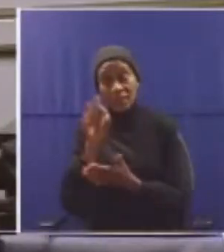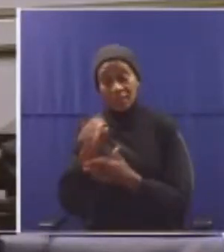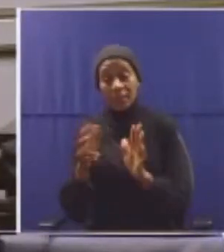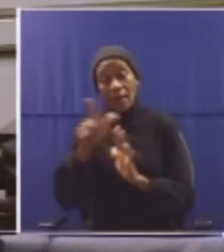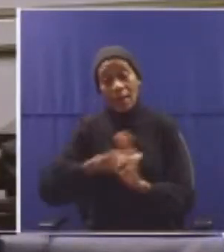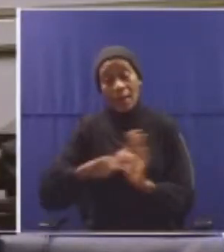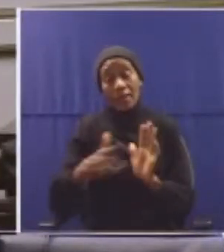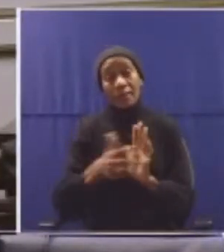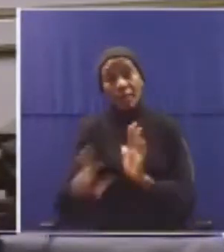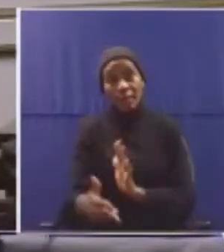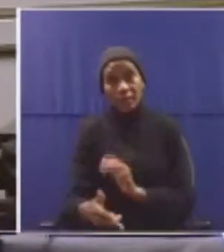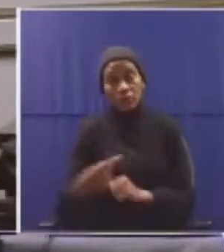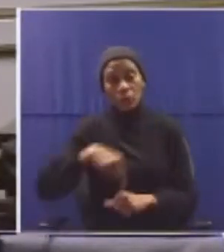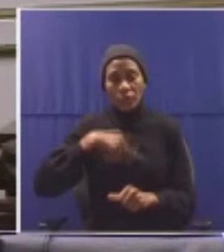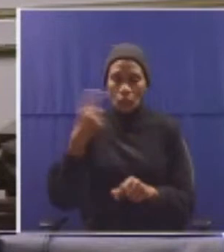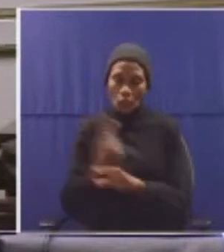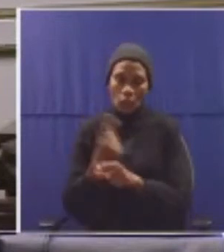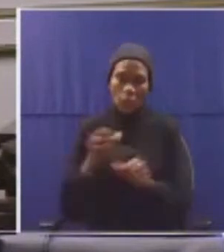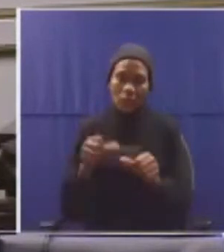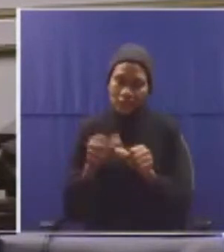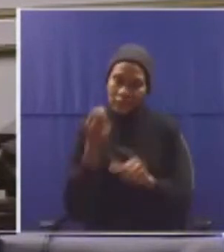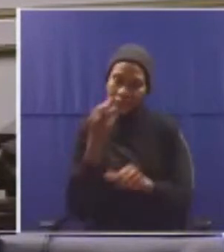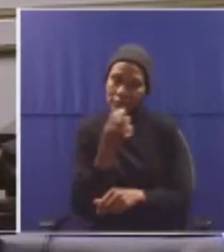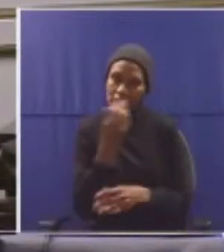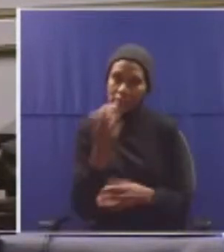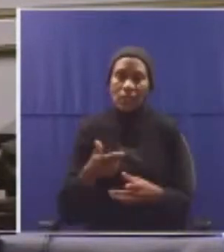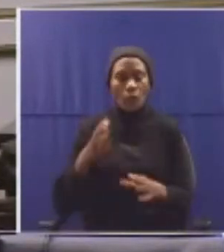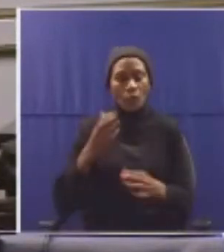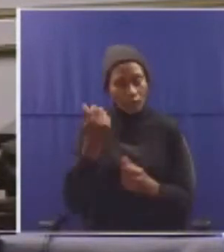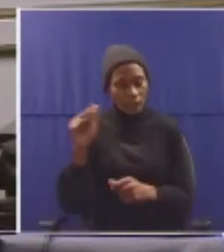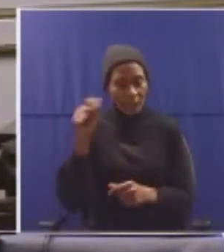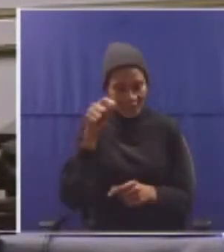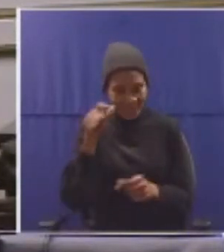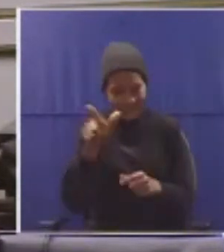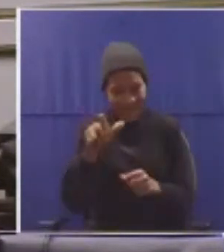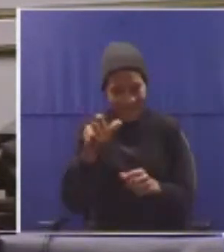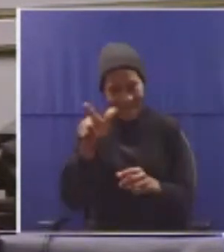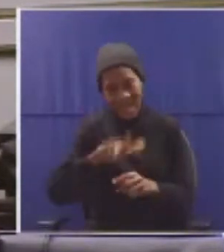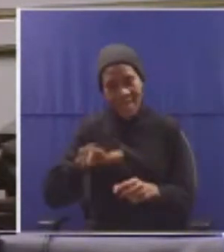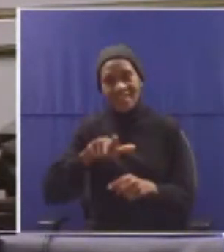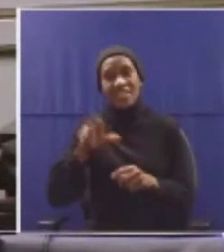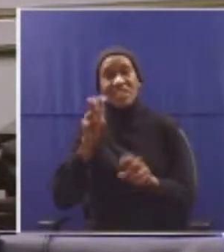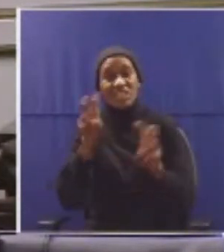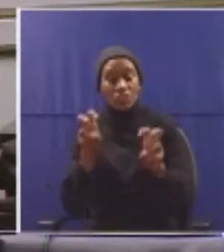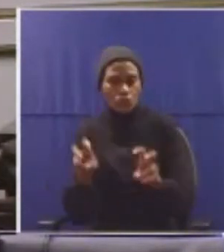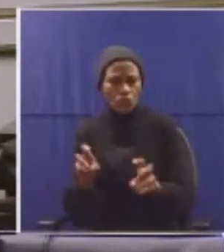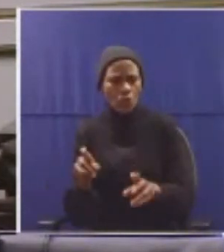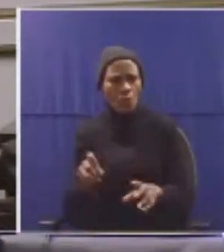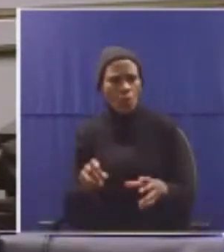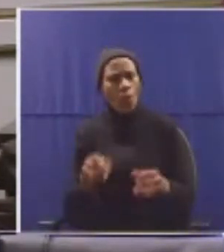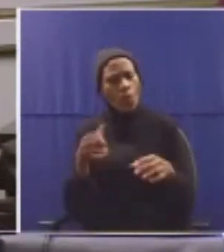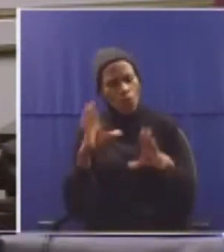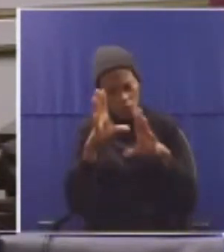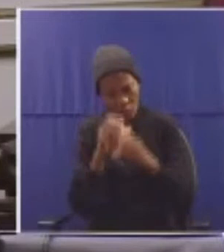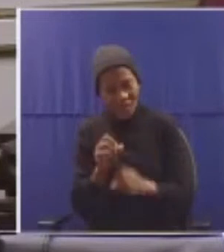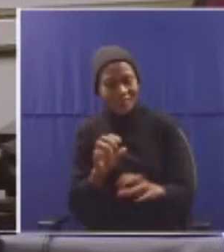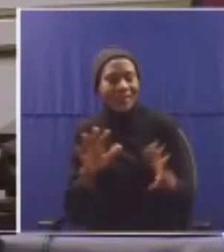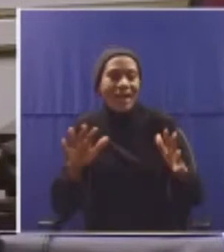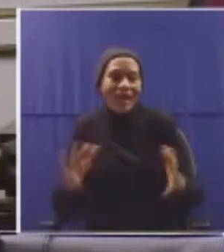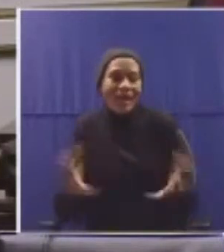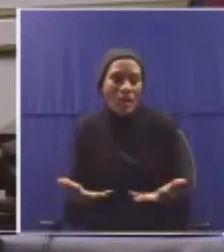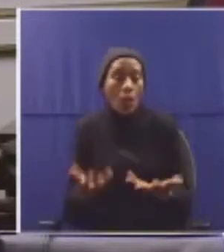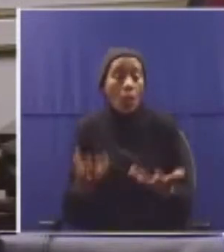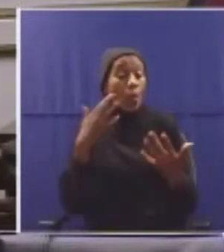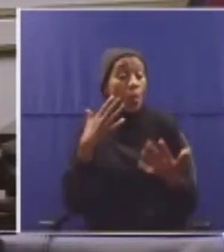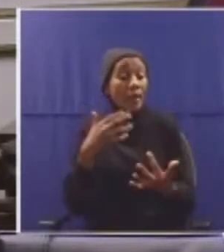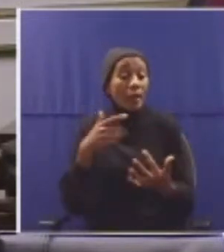We've consistently said that we are not opposed to land restitution, but the answer lies not in the why, but the how. We've also said that expropriation